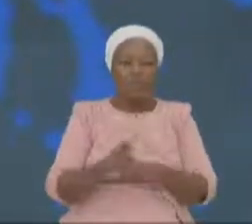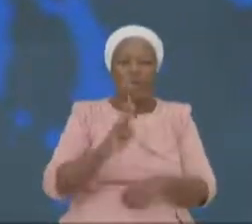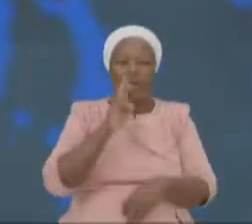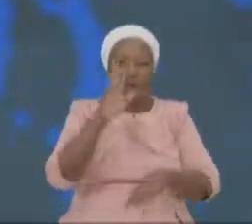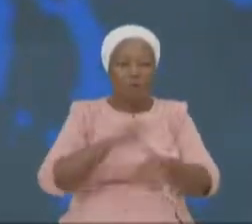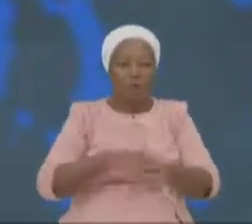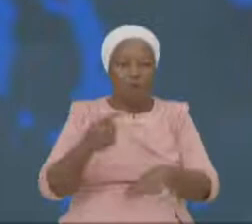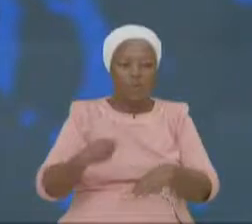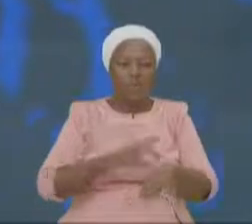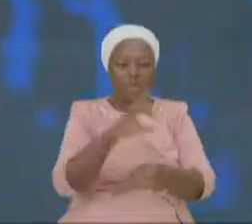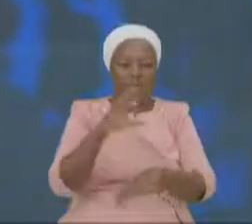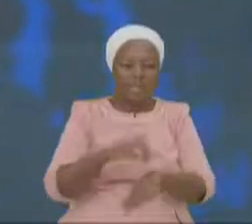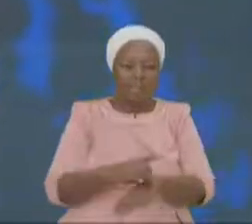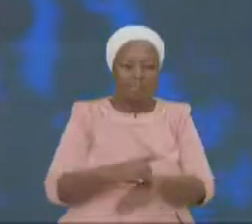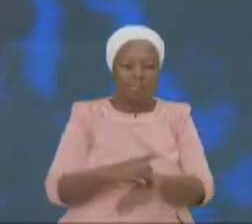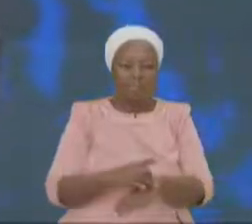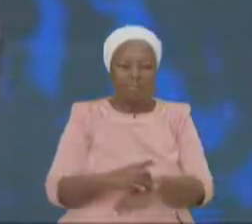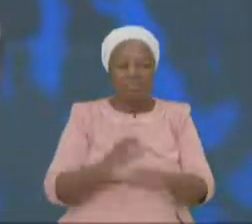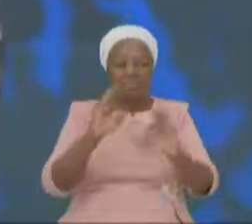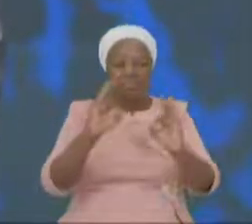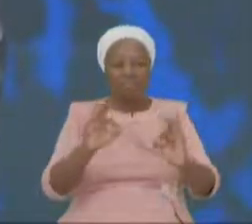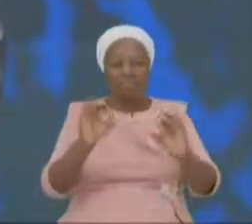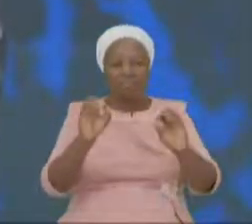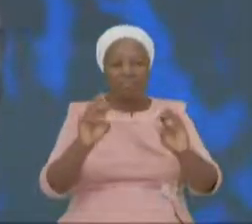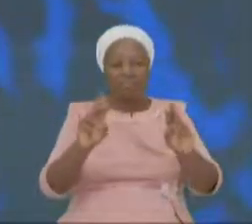upon the earth. Fornication,